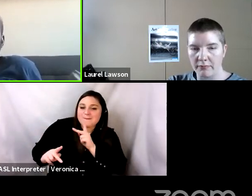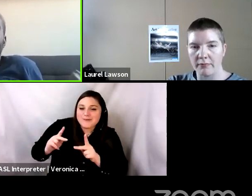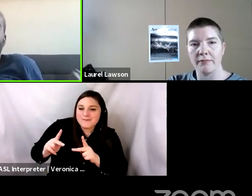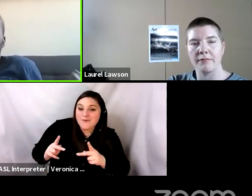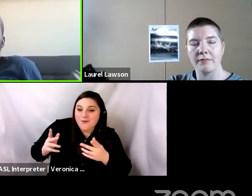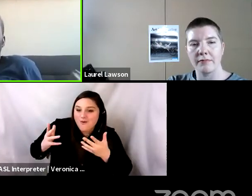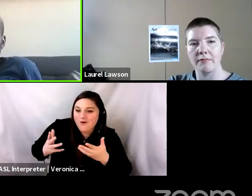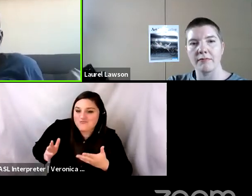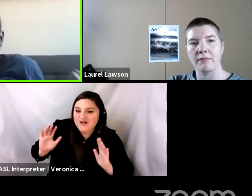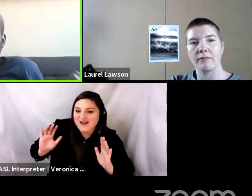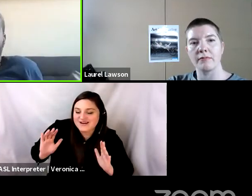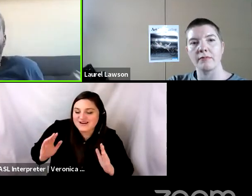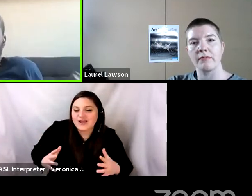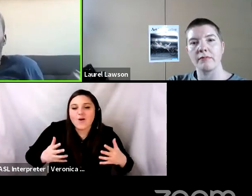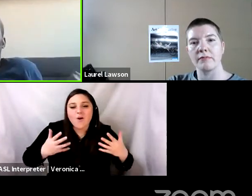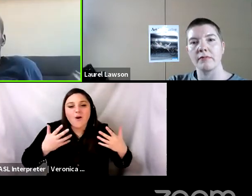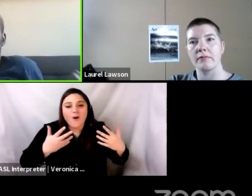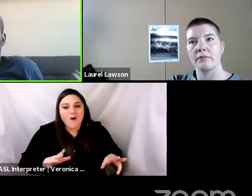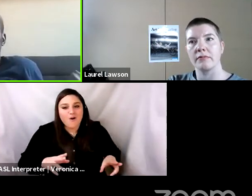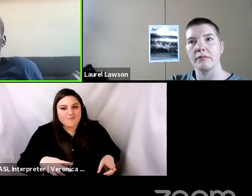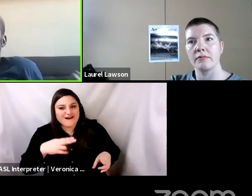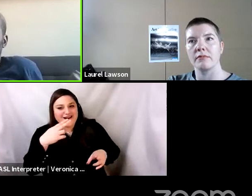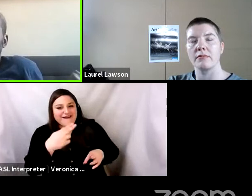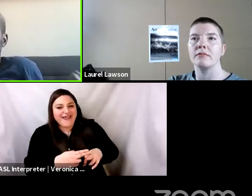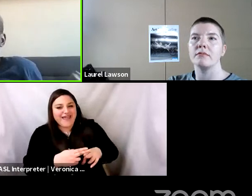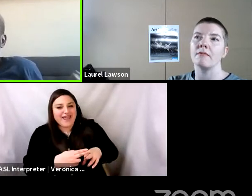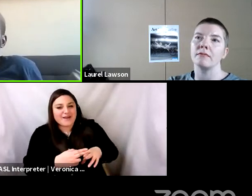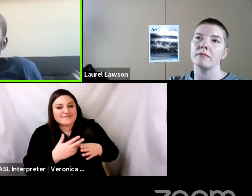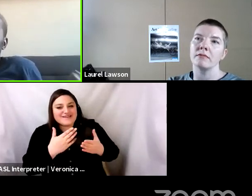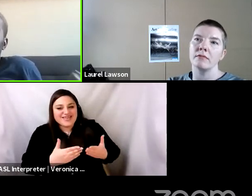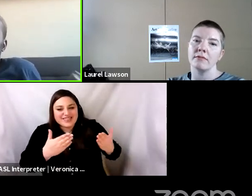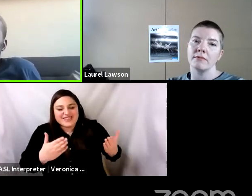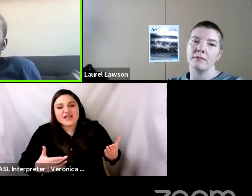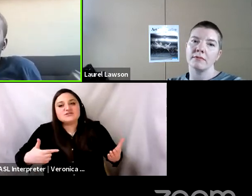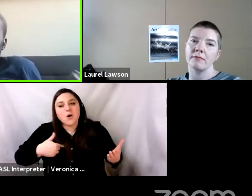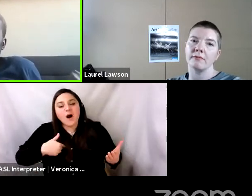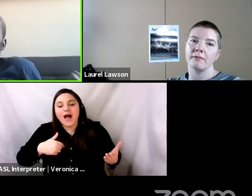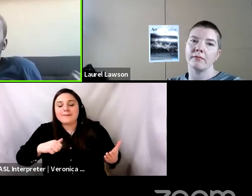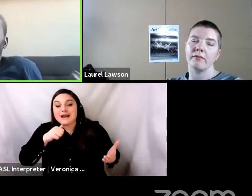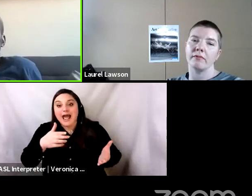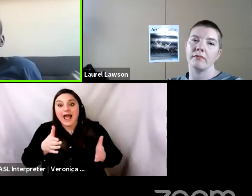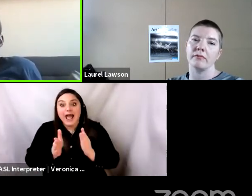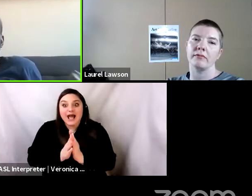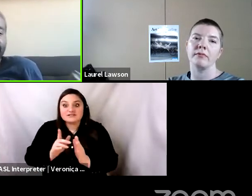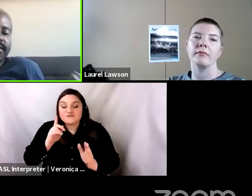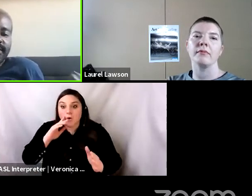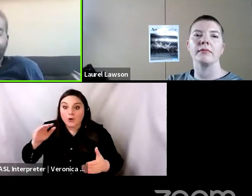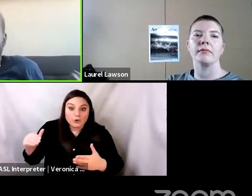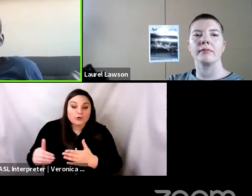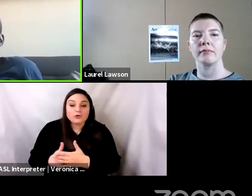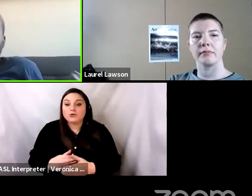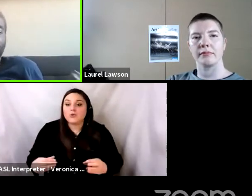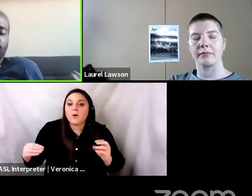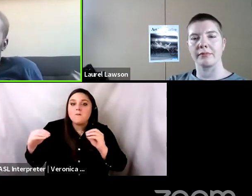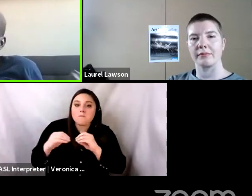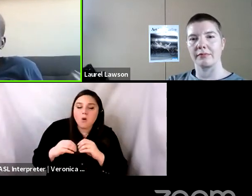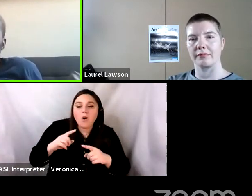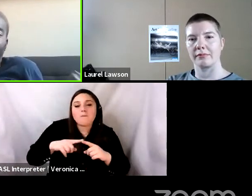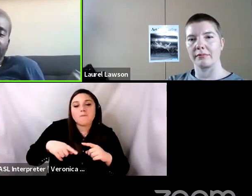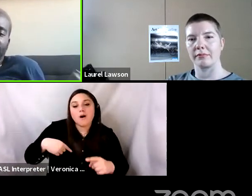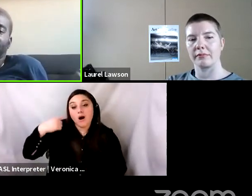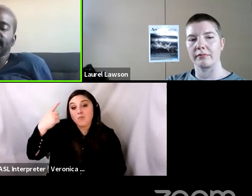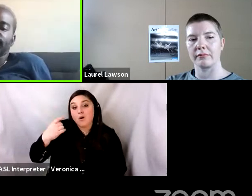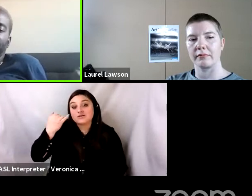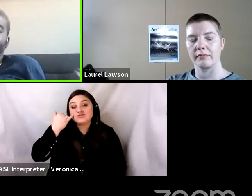not anything outside of what we've already been saying. But yeah, if there's any kind of explicit schools of